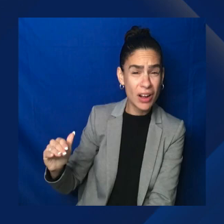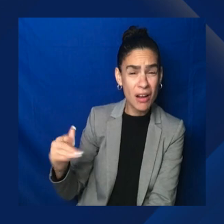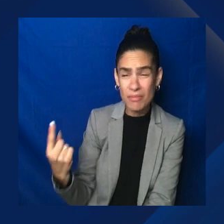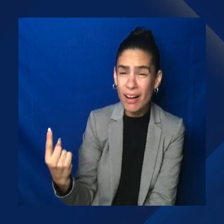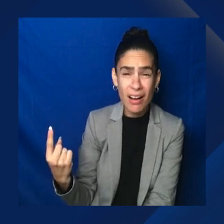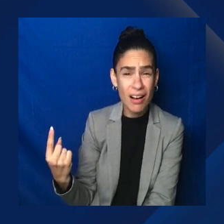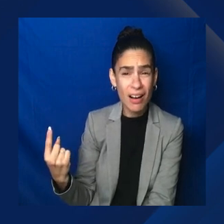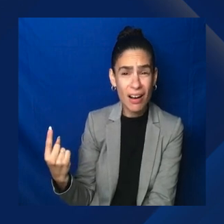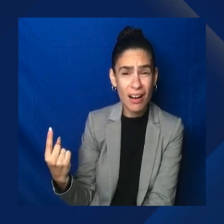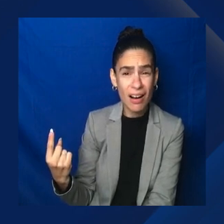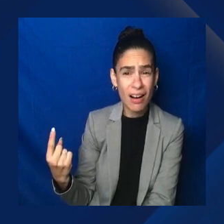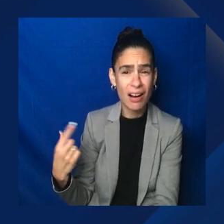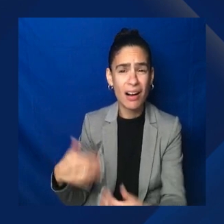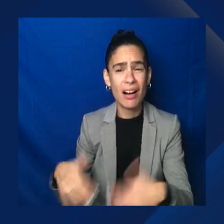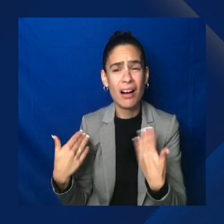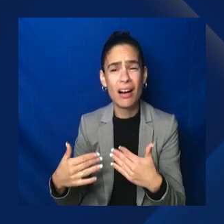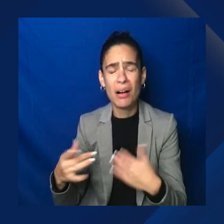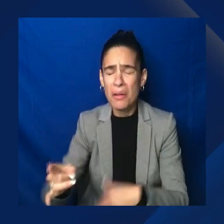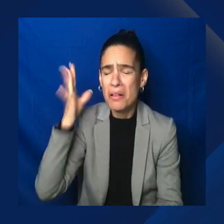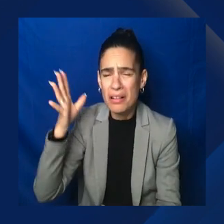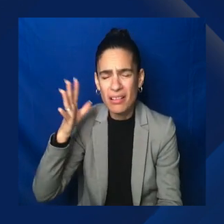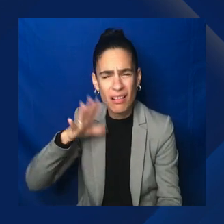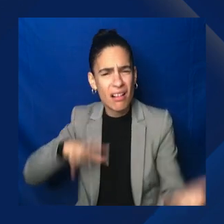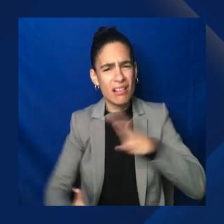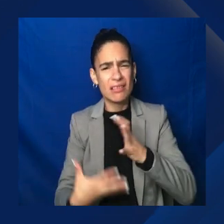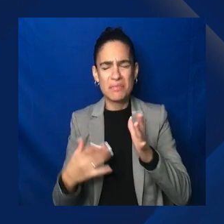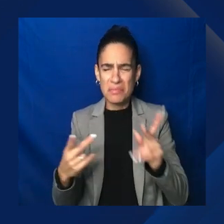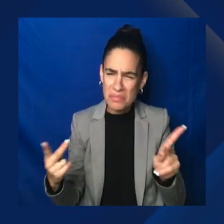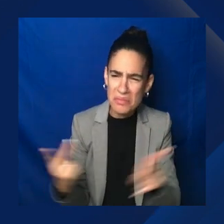worst days of my life. Yes.